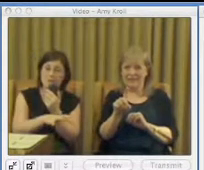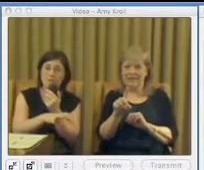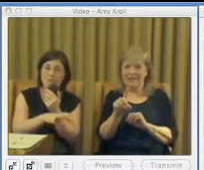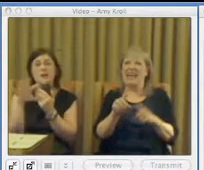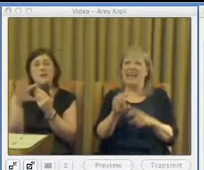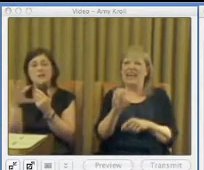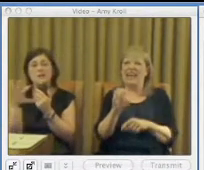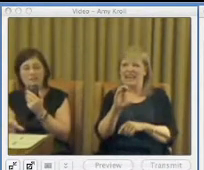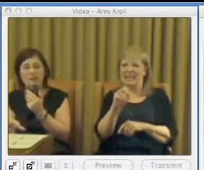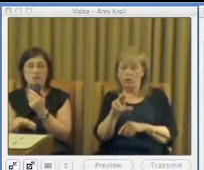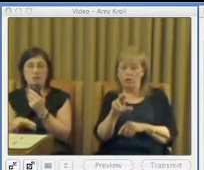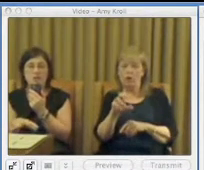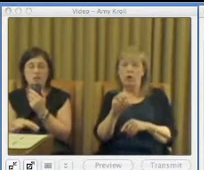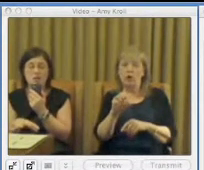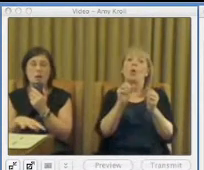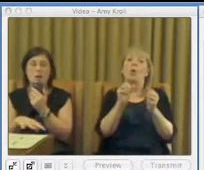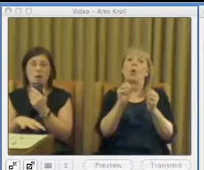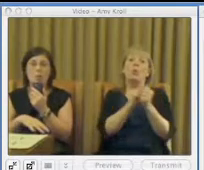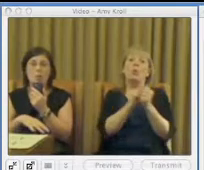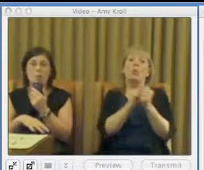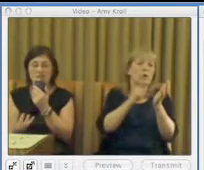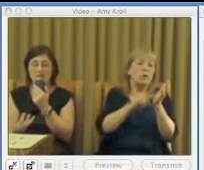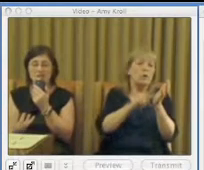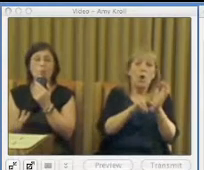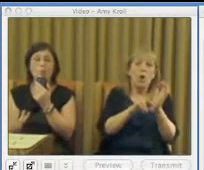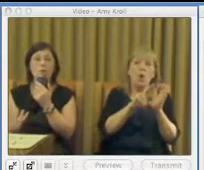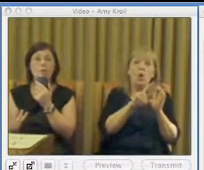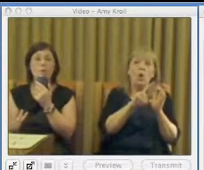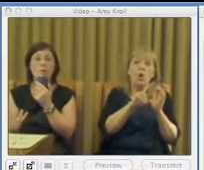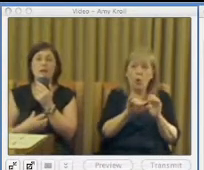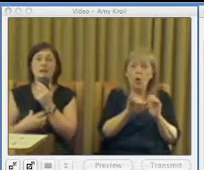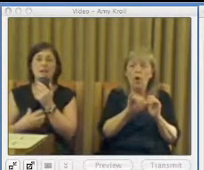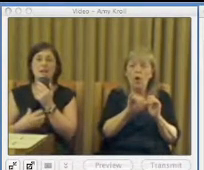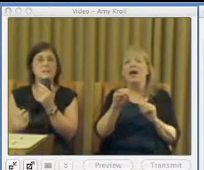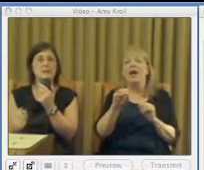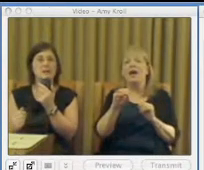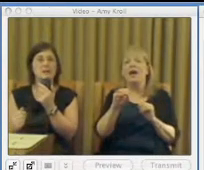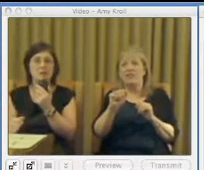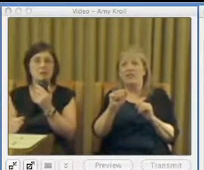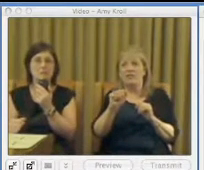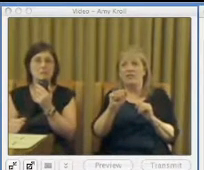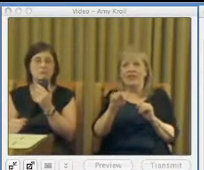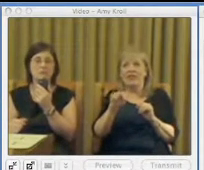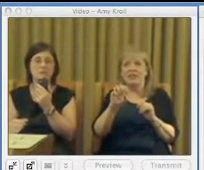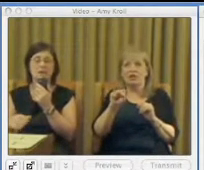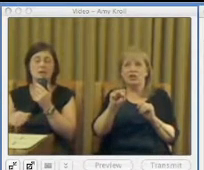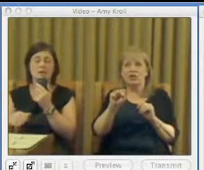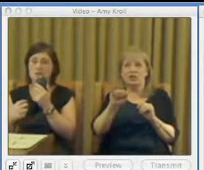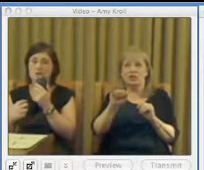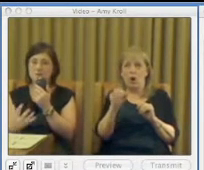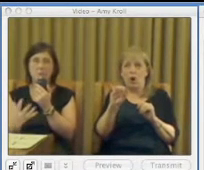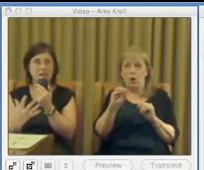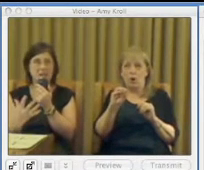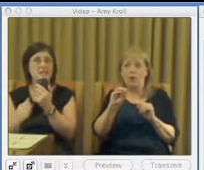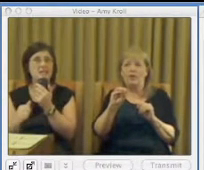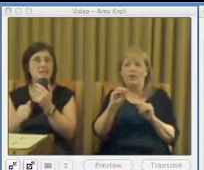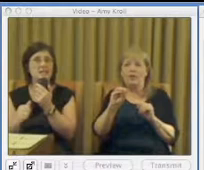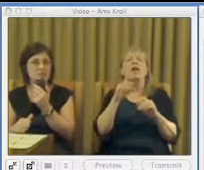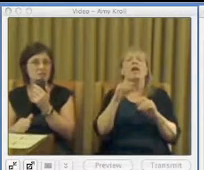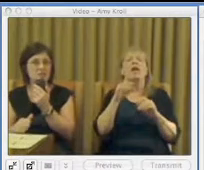And since the work of Cynthia Roy and Cecilia Bardenshire, we have all started to talk about interpreter mediation,